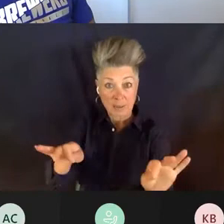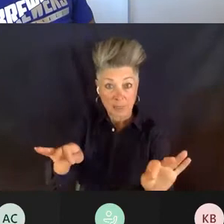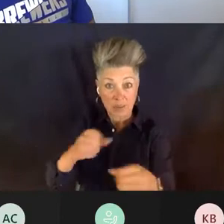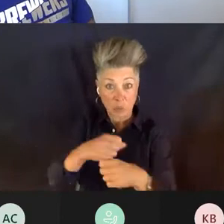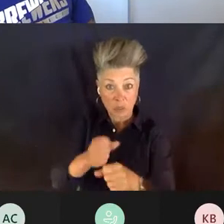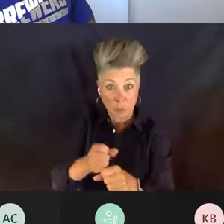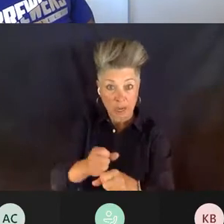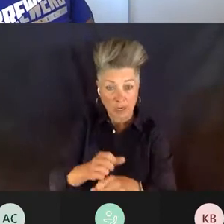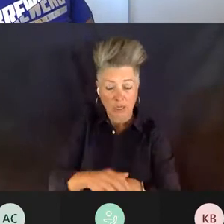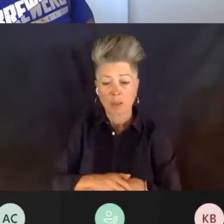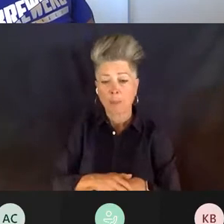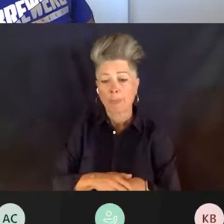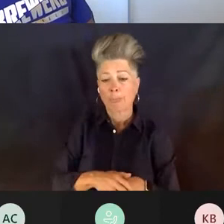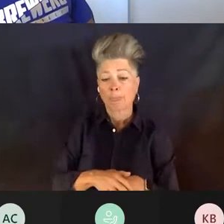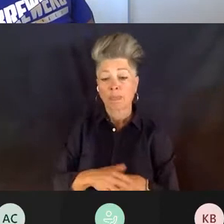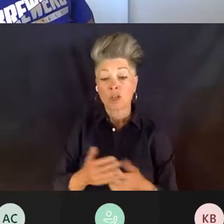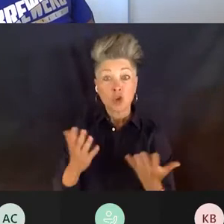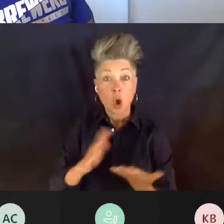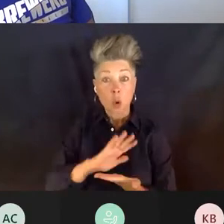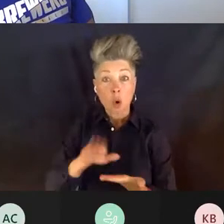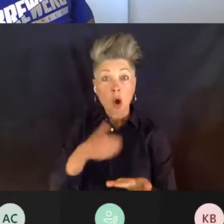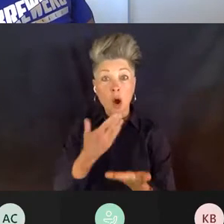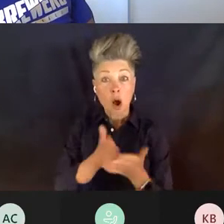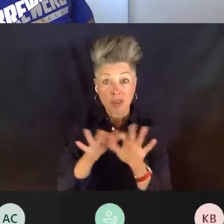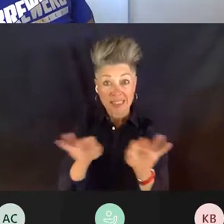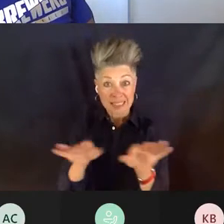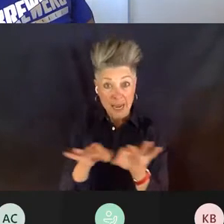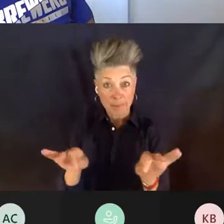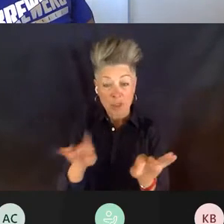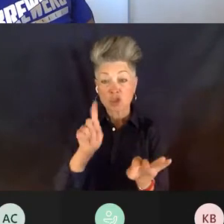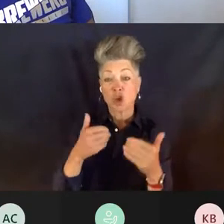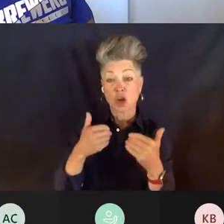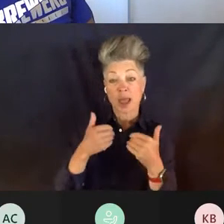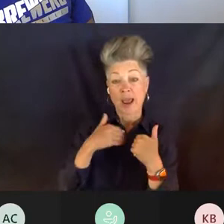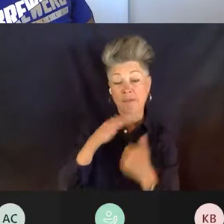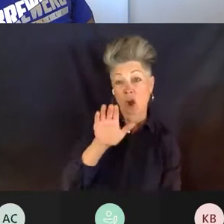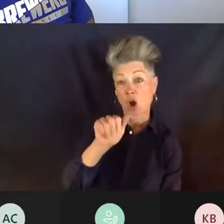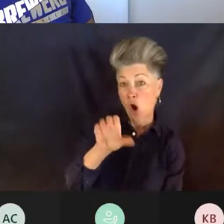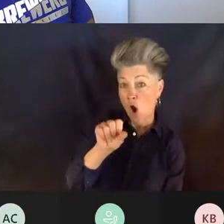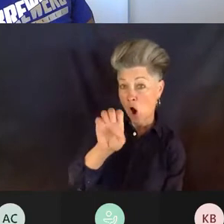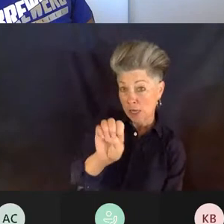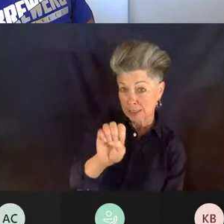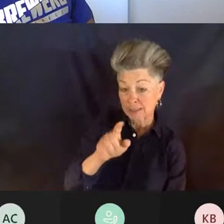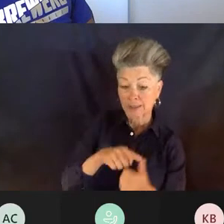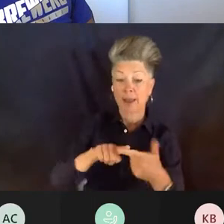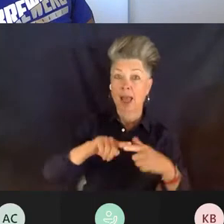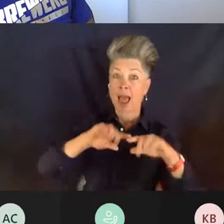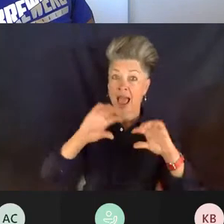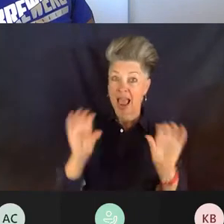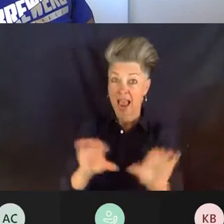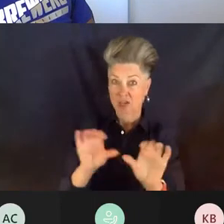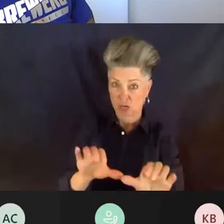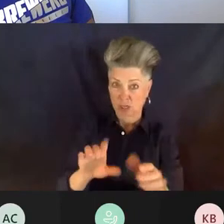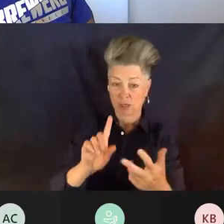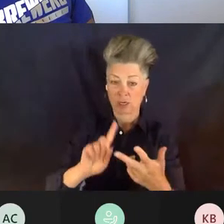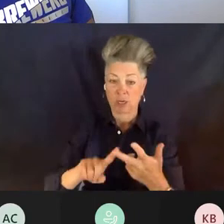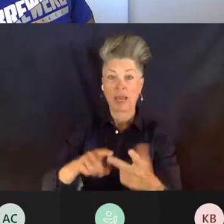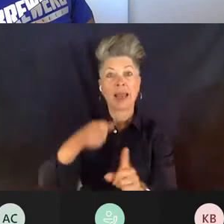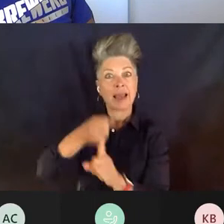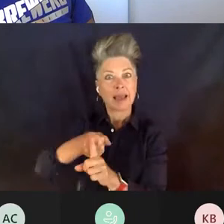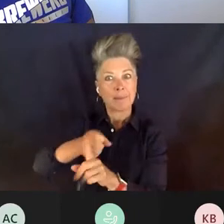So all the statements, they should have a cause, an action, and an impact. So for